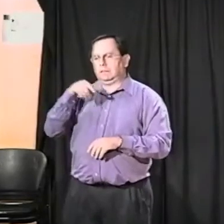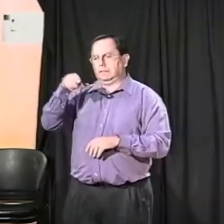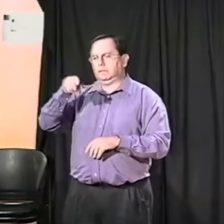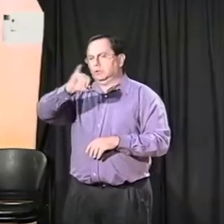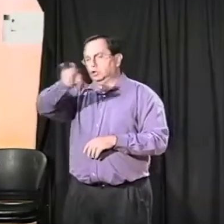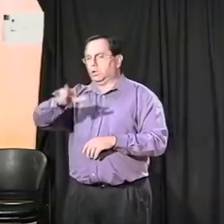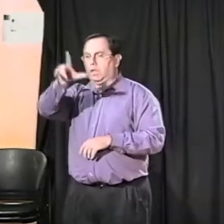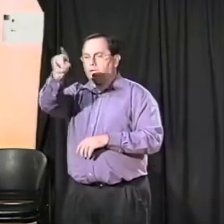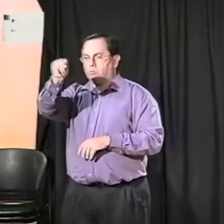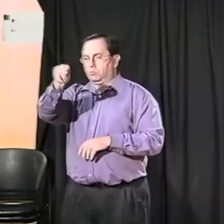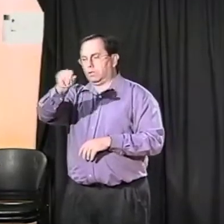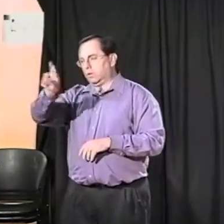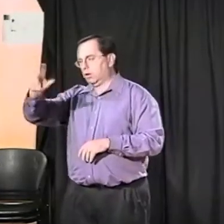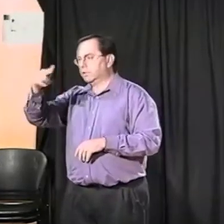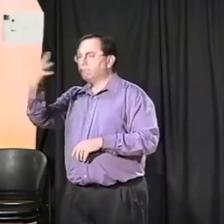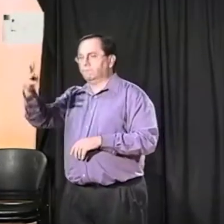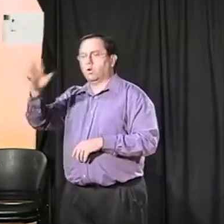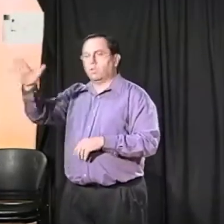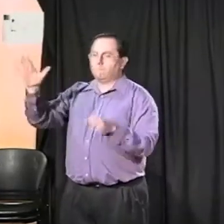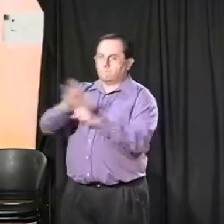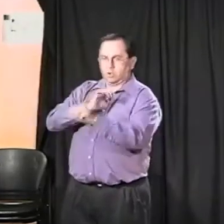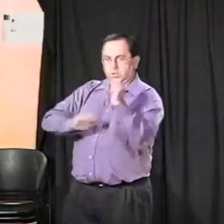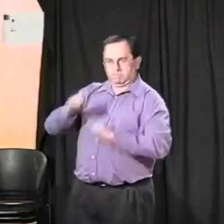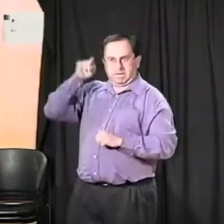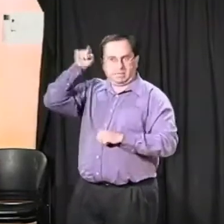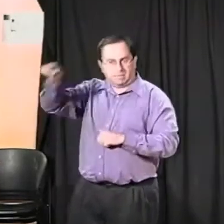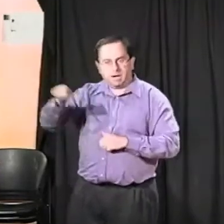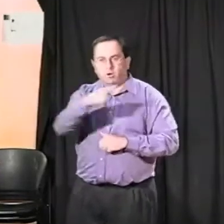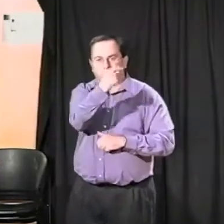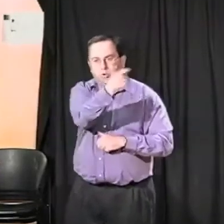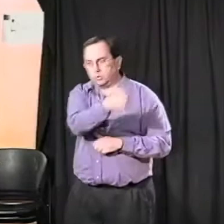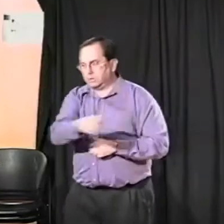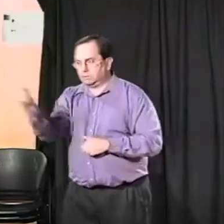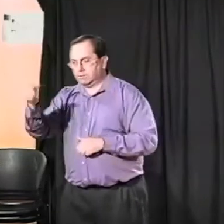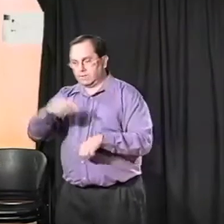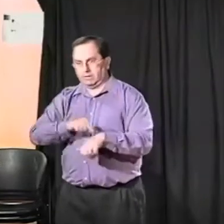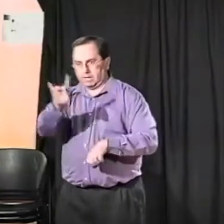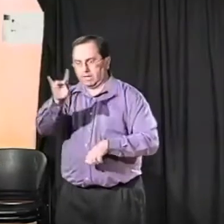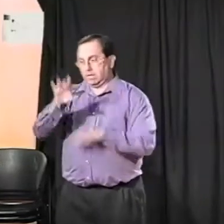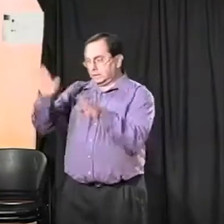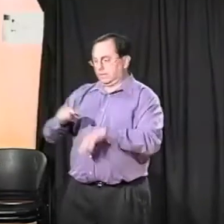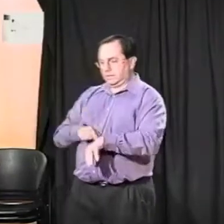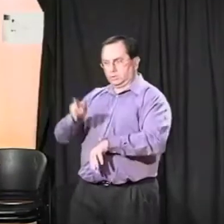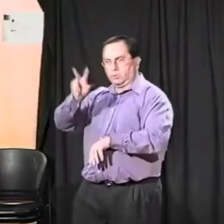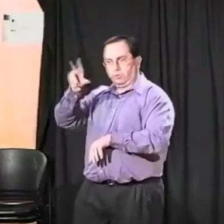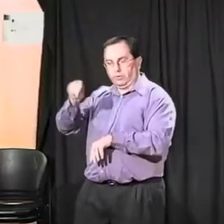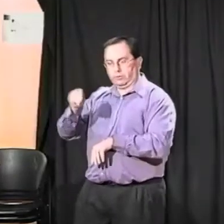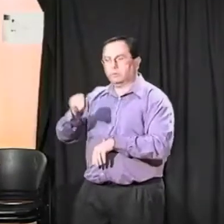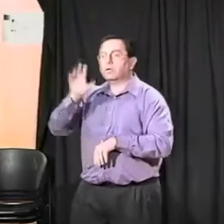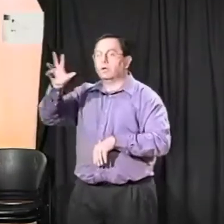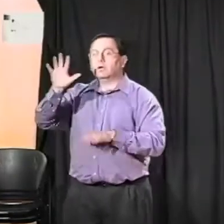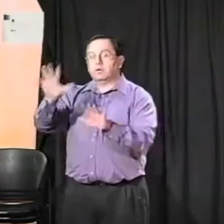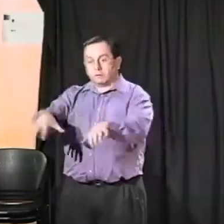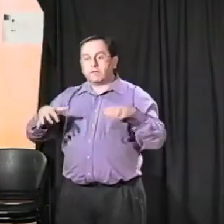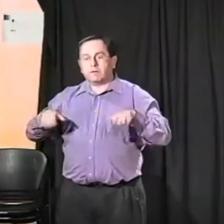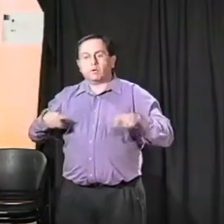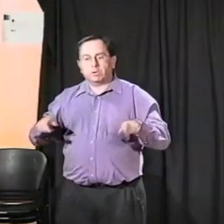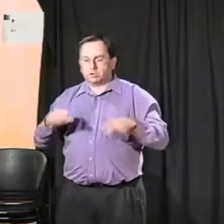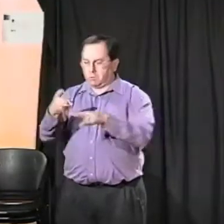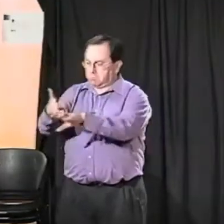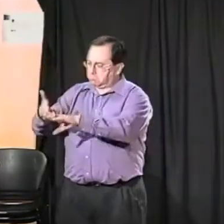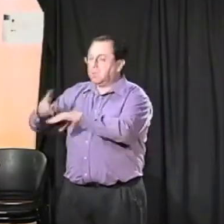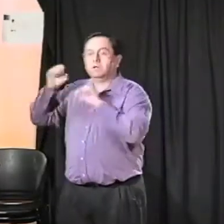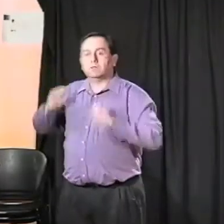July 20th to August 4th, Tuesday to Saturday at 8 p.m. and Sunday at 2:30 p.m. The theater is wheelchair accessible and advance tickets